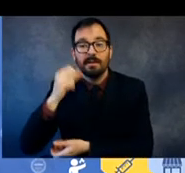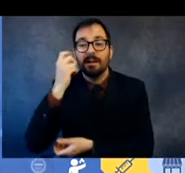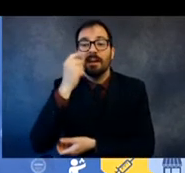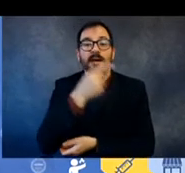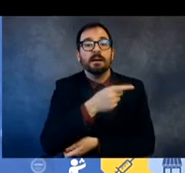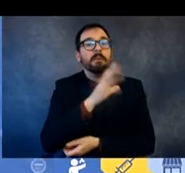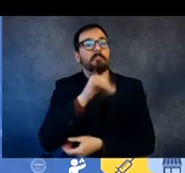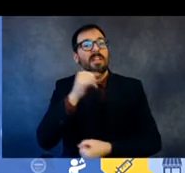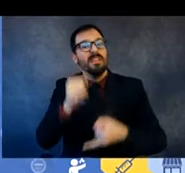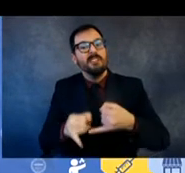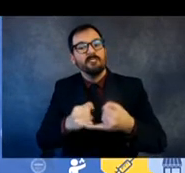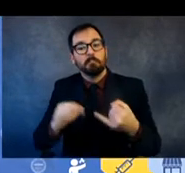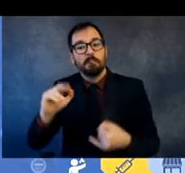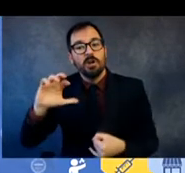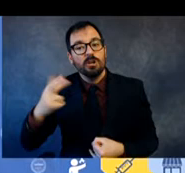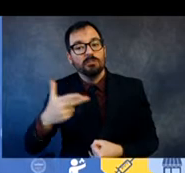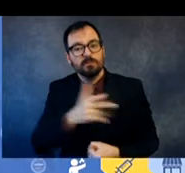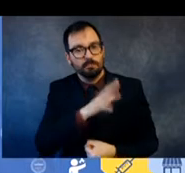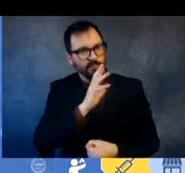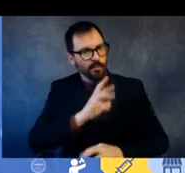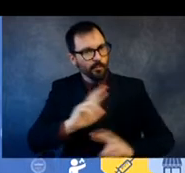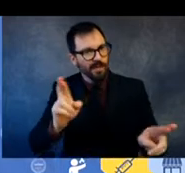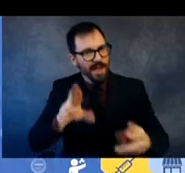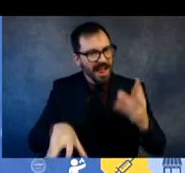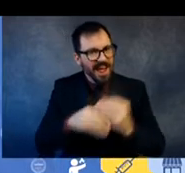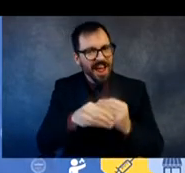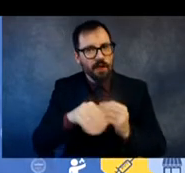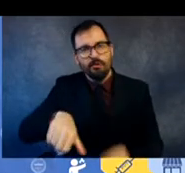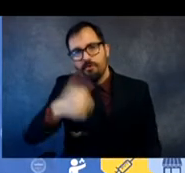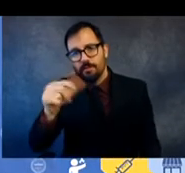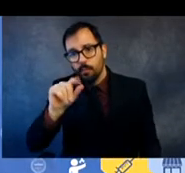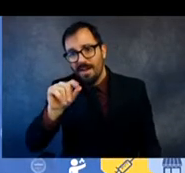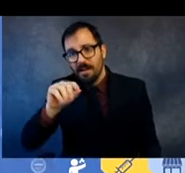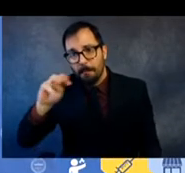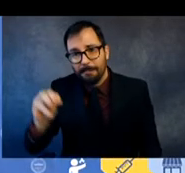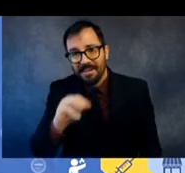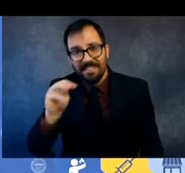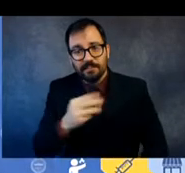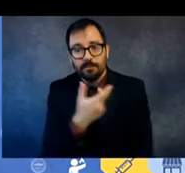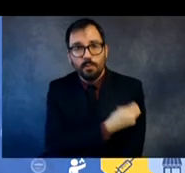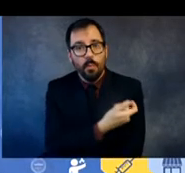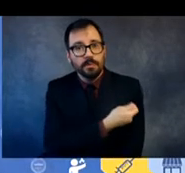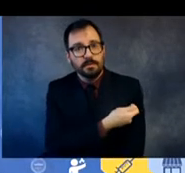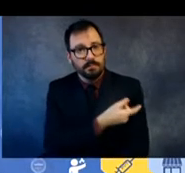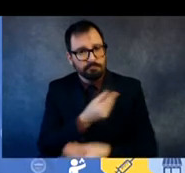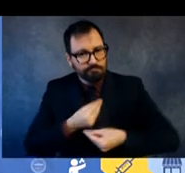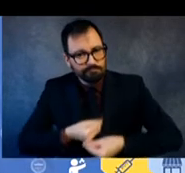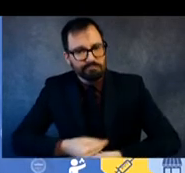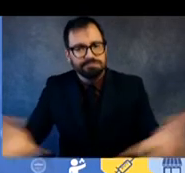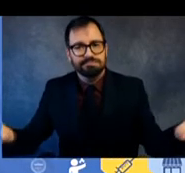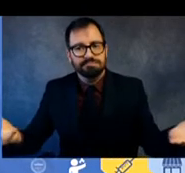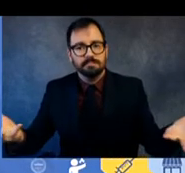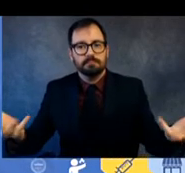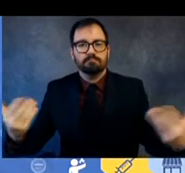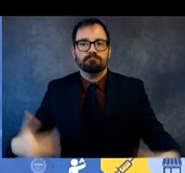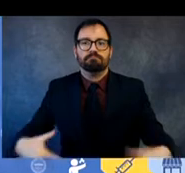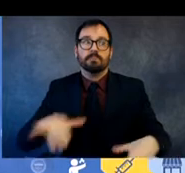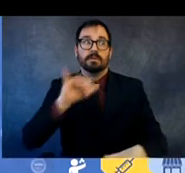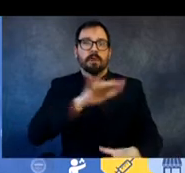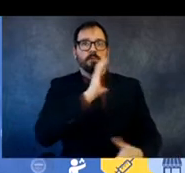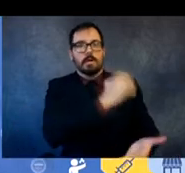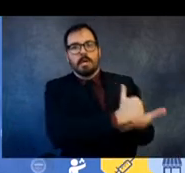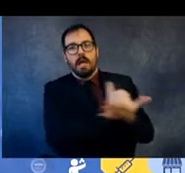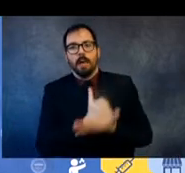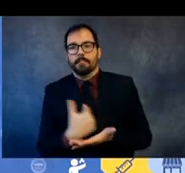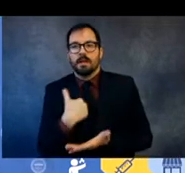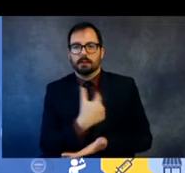that by the end of March, they'll be able to plug in an extra 20 million doses into the pipeline. So that will help